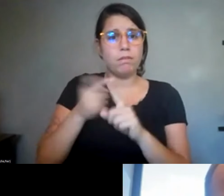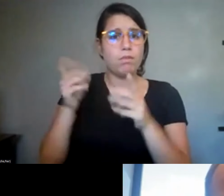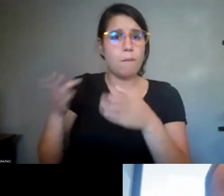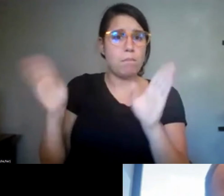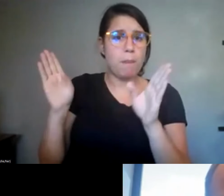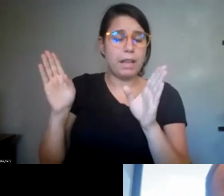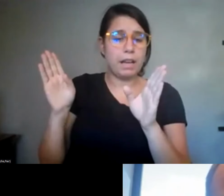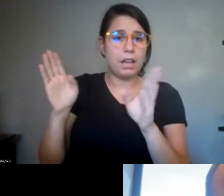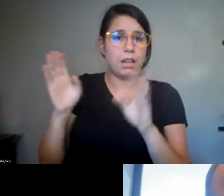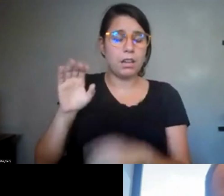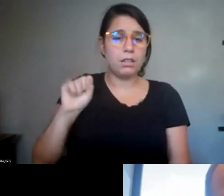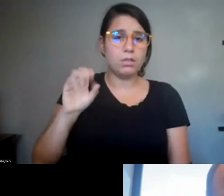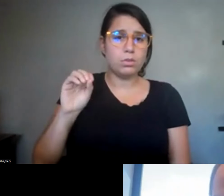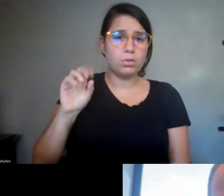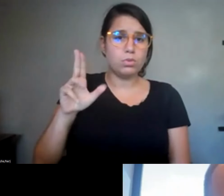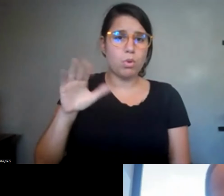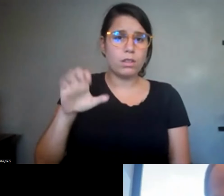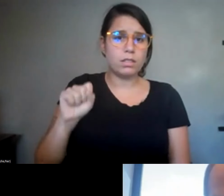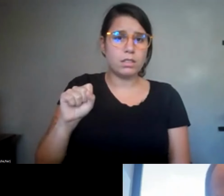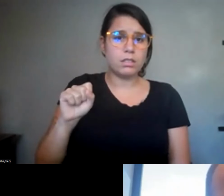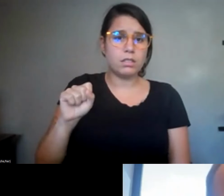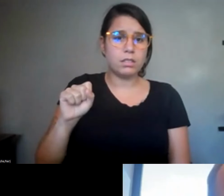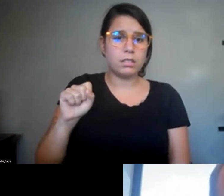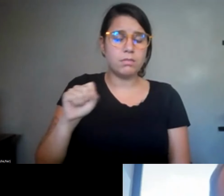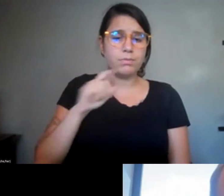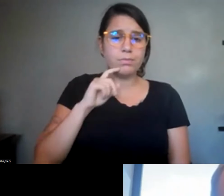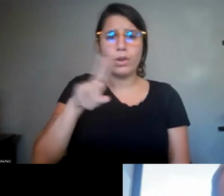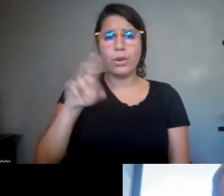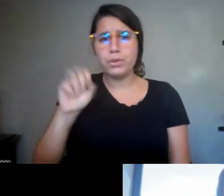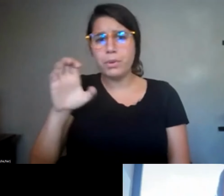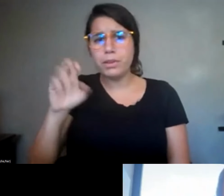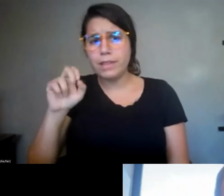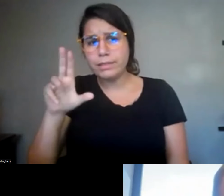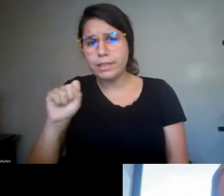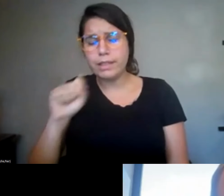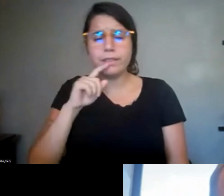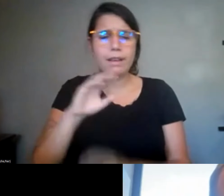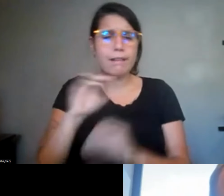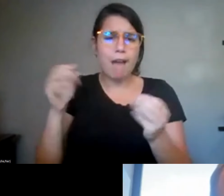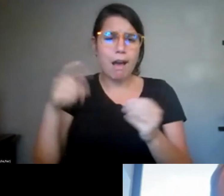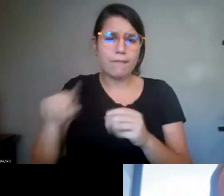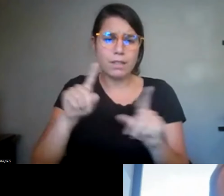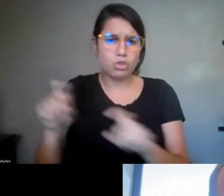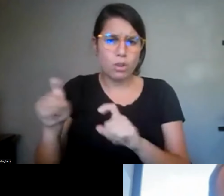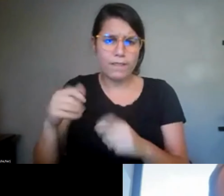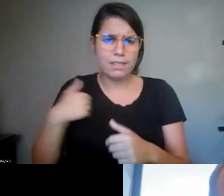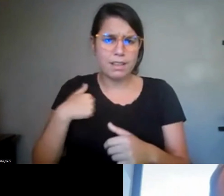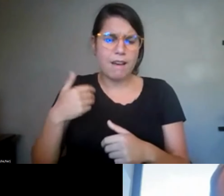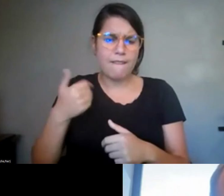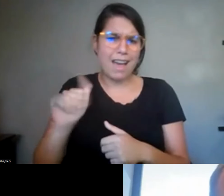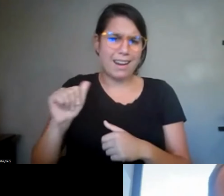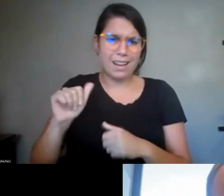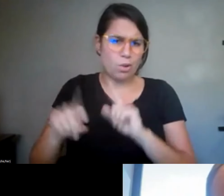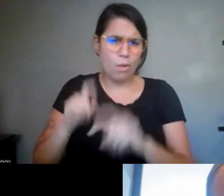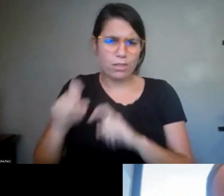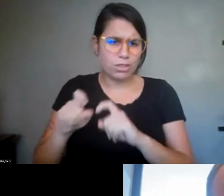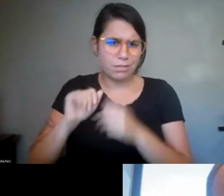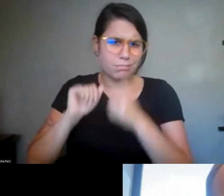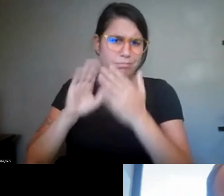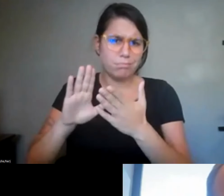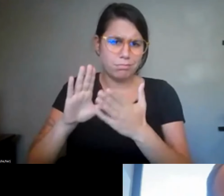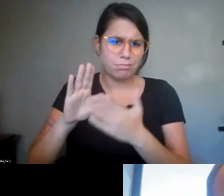these surveys, the U.S. Census or the other surveys, have, to my knowledge, any questions addressing